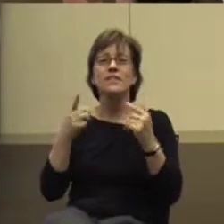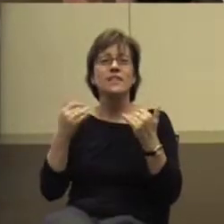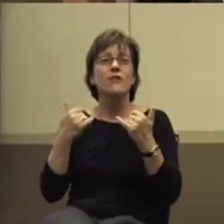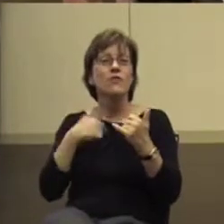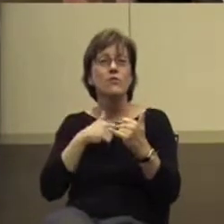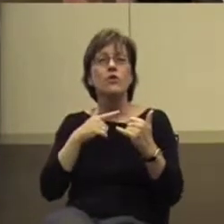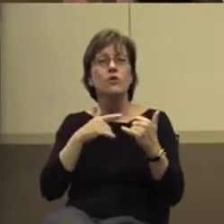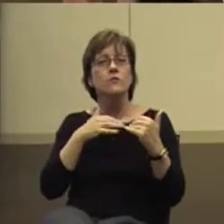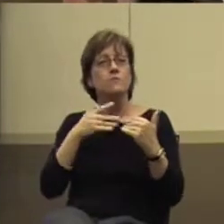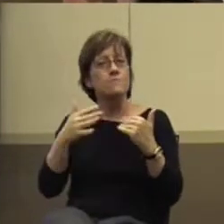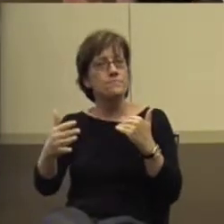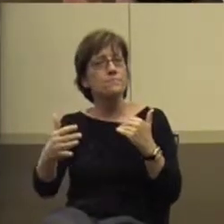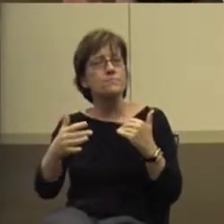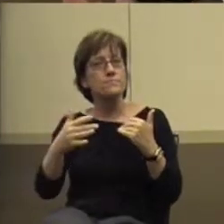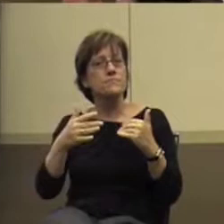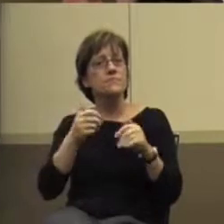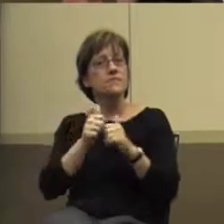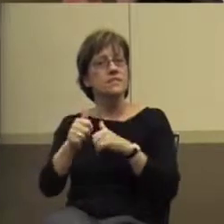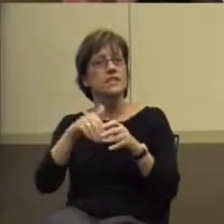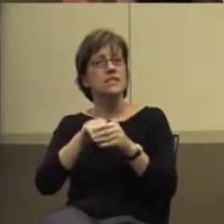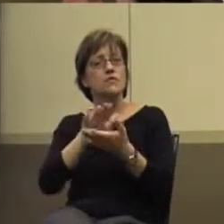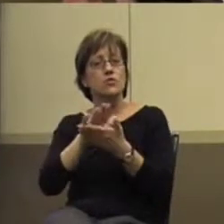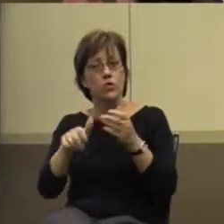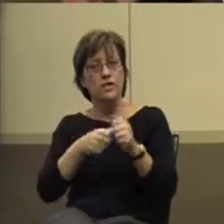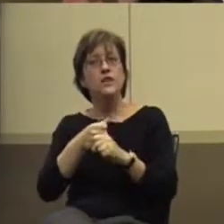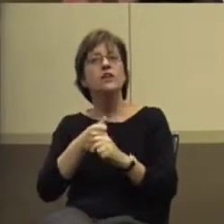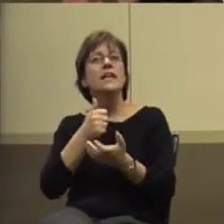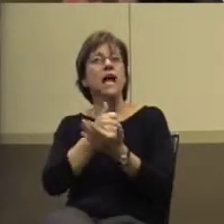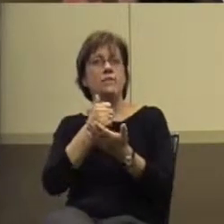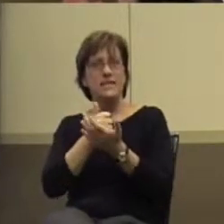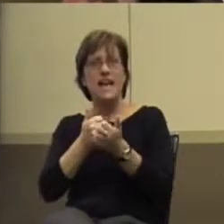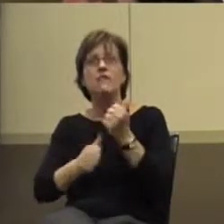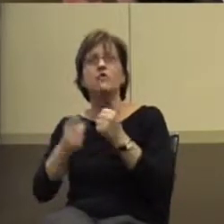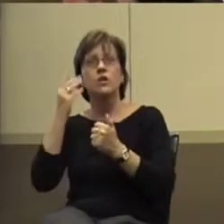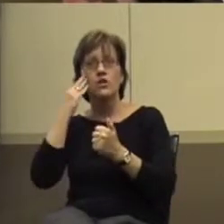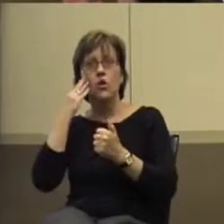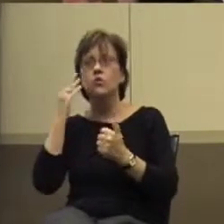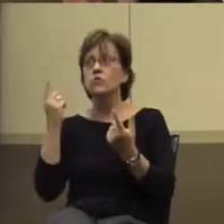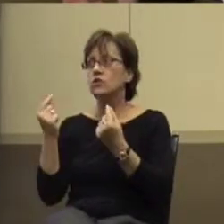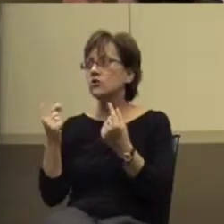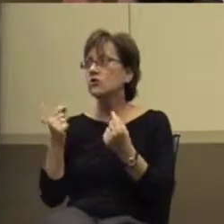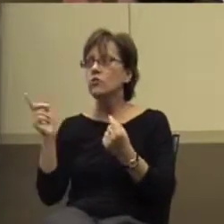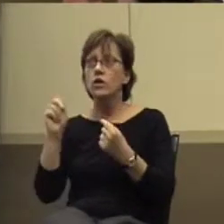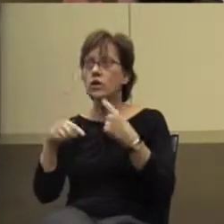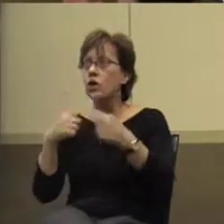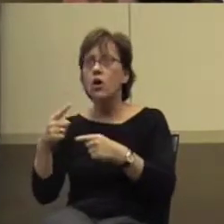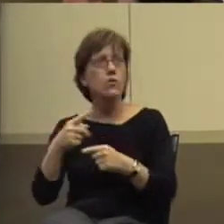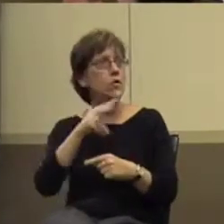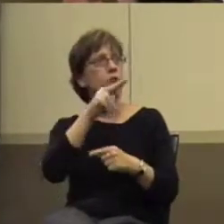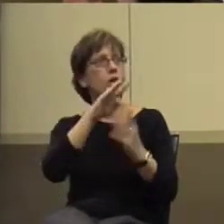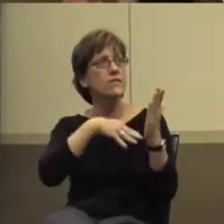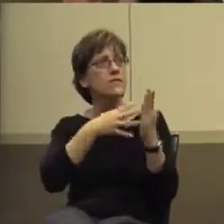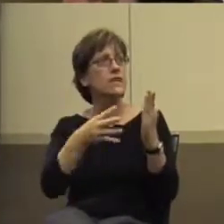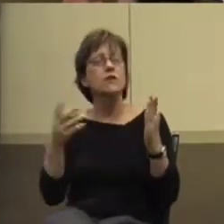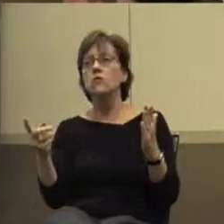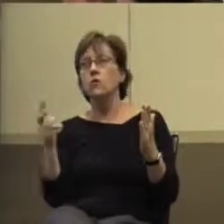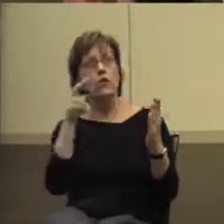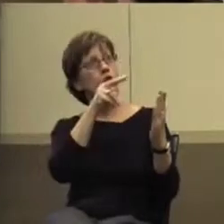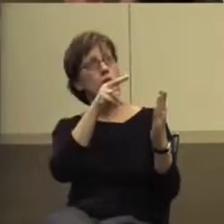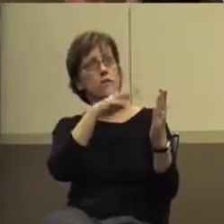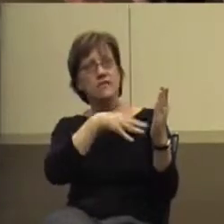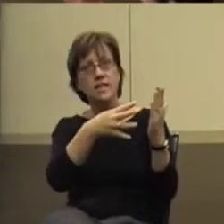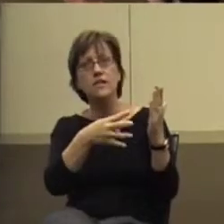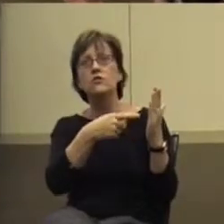we're this far into school, it really does help, and everybody knows what they're supposed to do and where they're supposed to go. So it takes a lot in the beginning, front